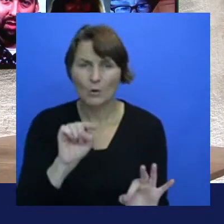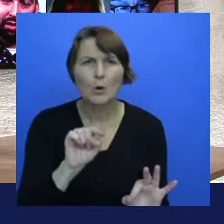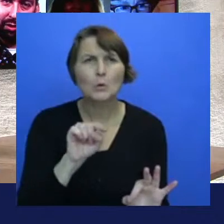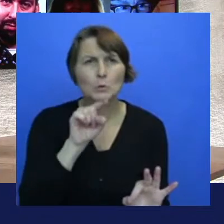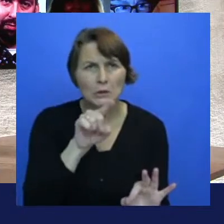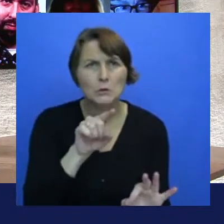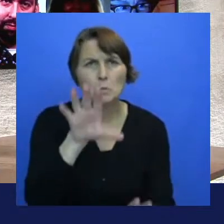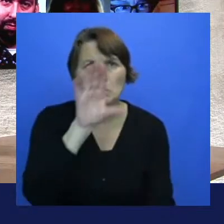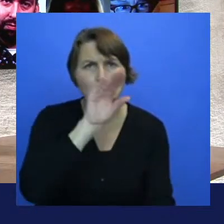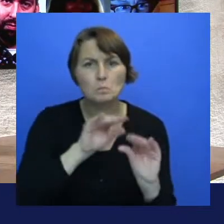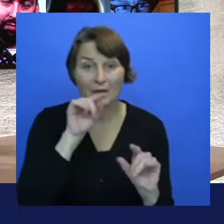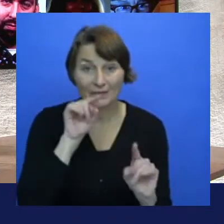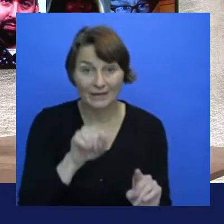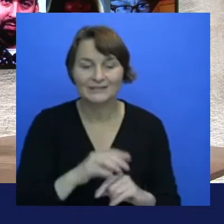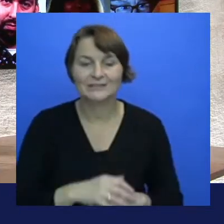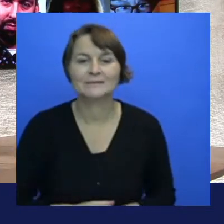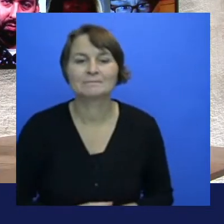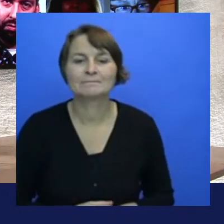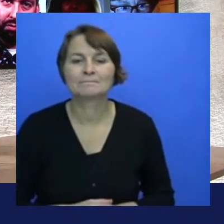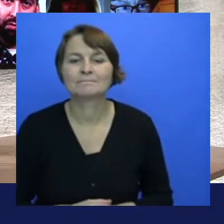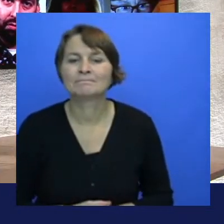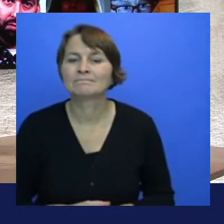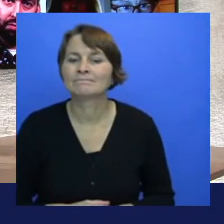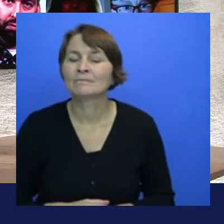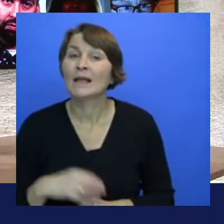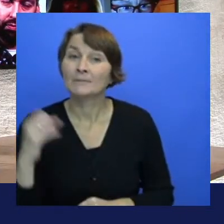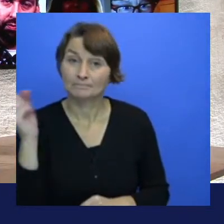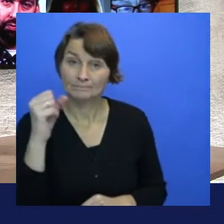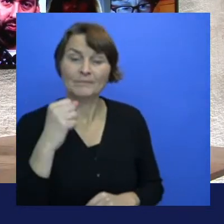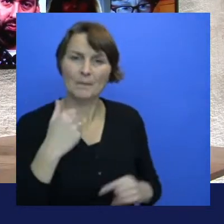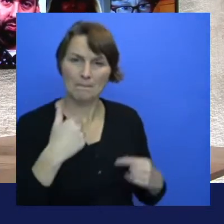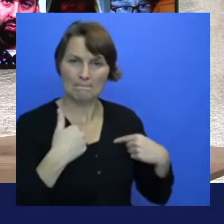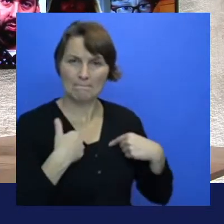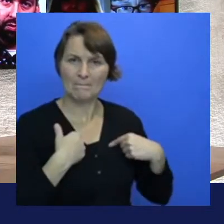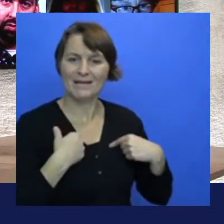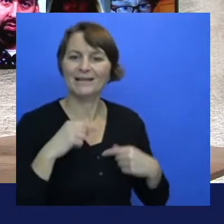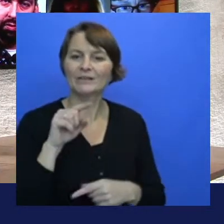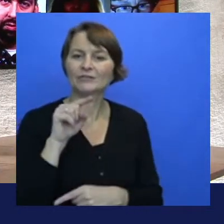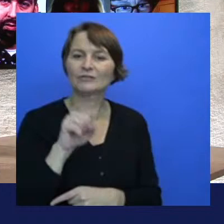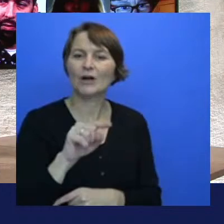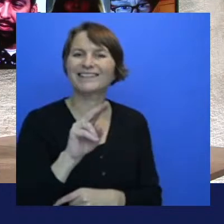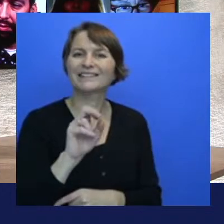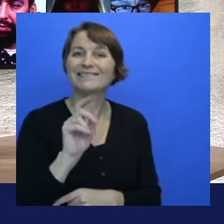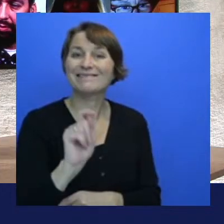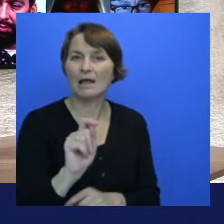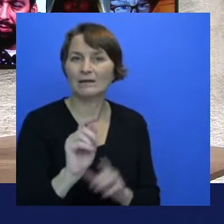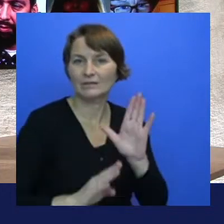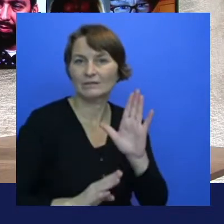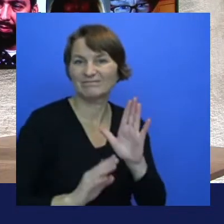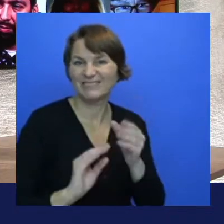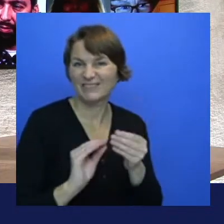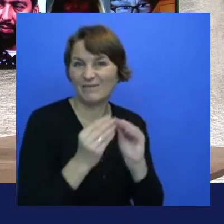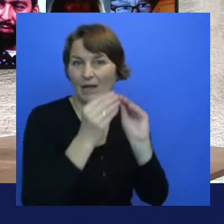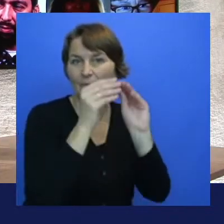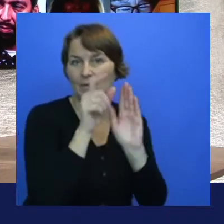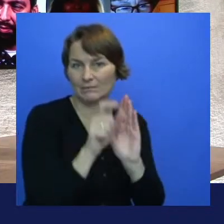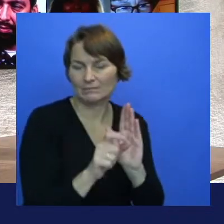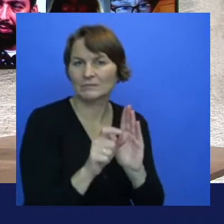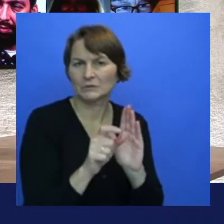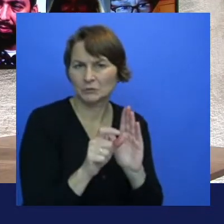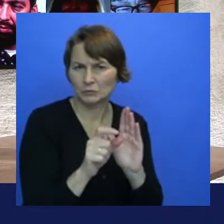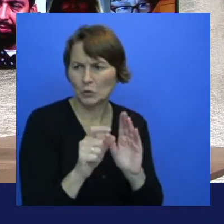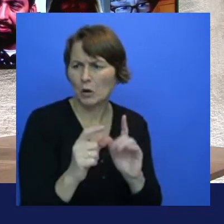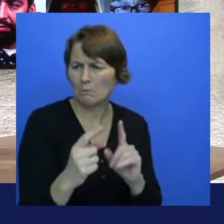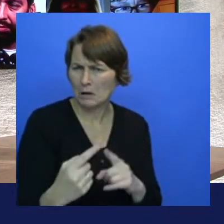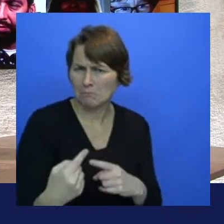since I'm a .NET developer. Mostly, I've been using C# for many